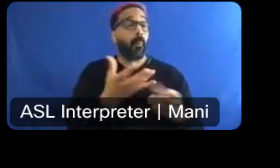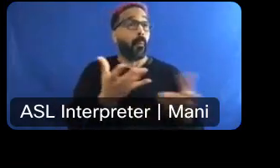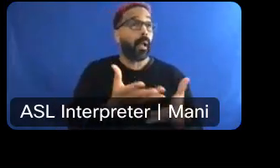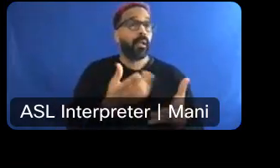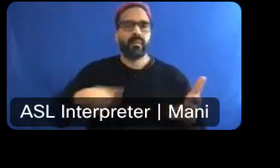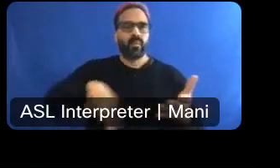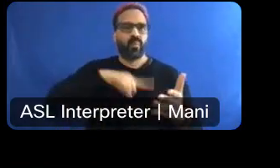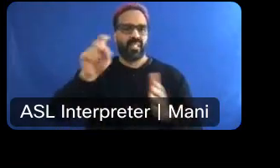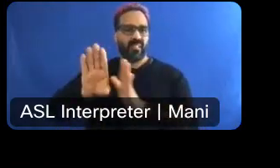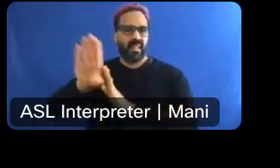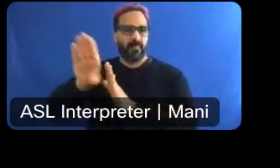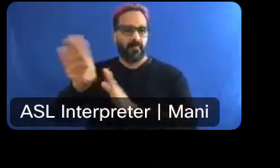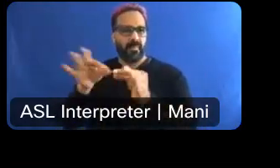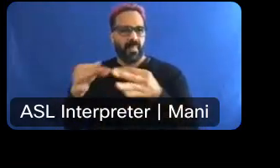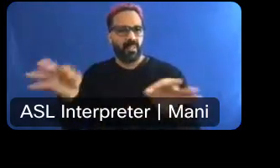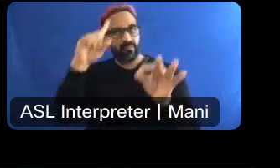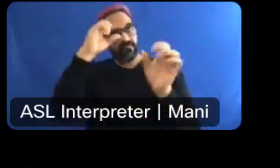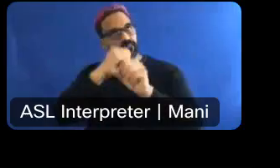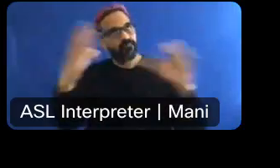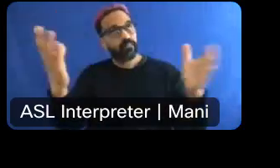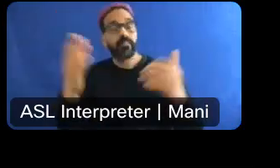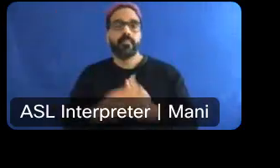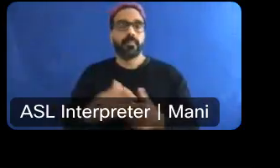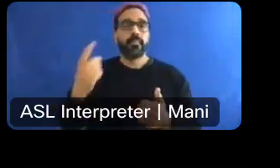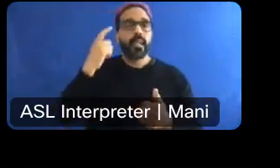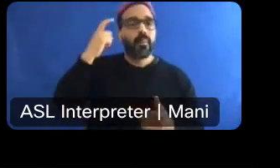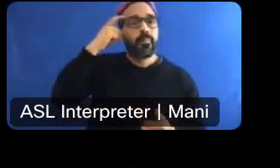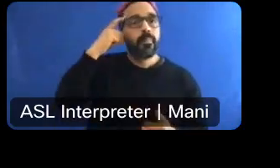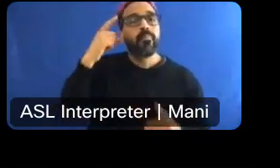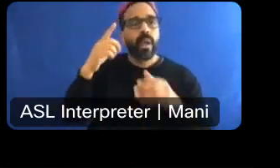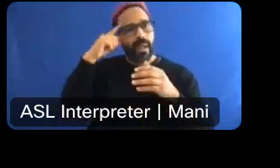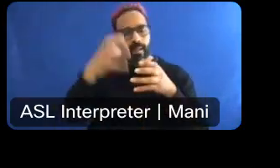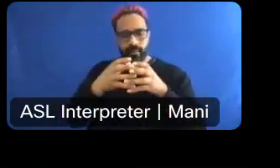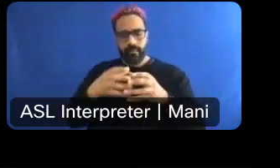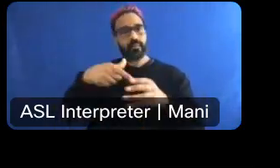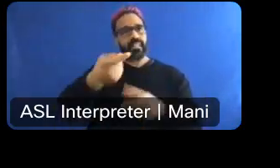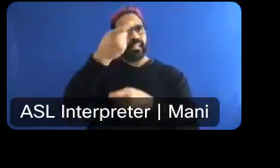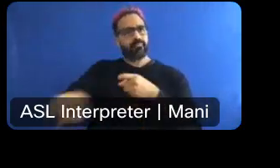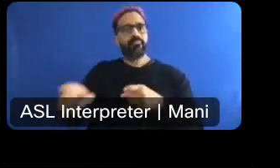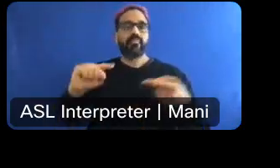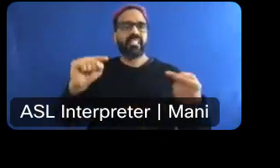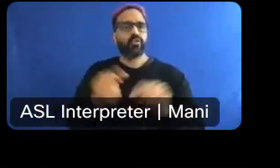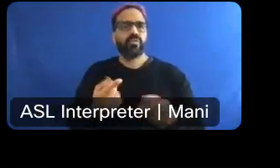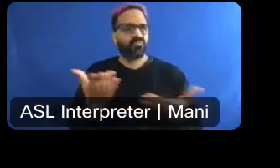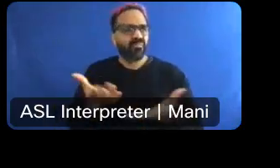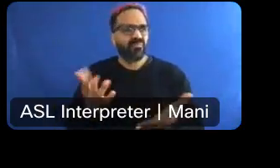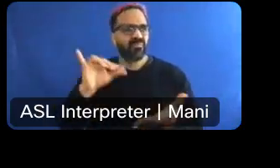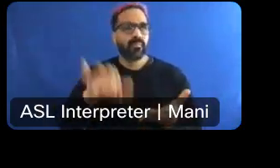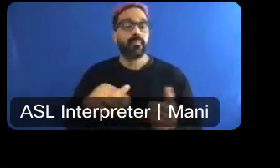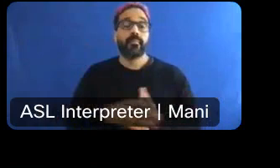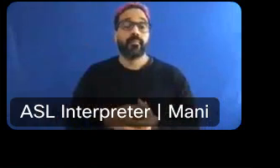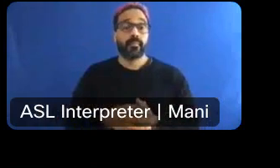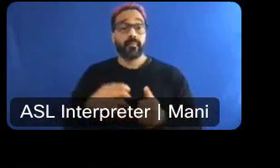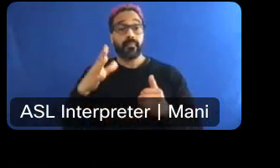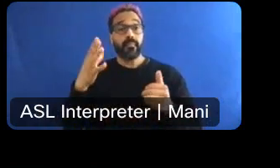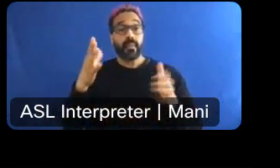So what is brain injury? In order to remain survivor-driven and survivor-centered, it's important that